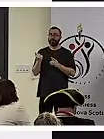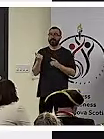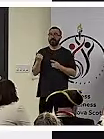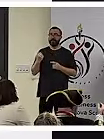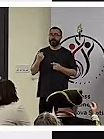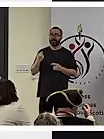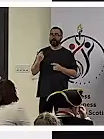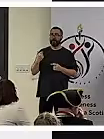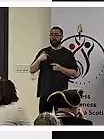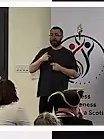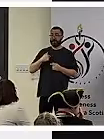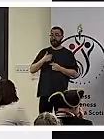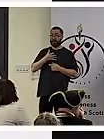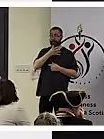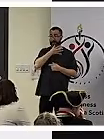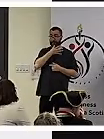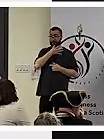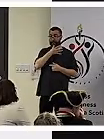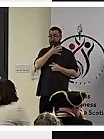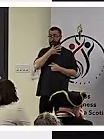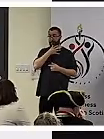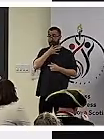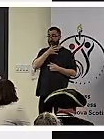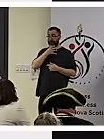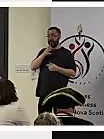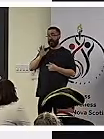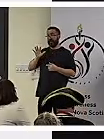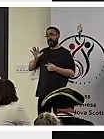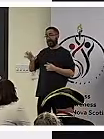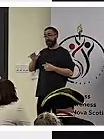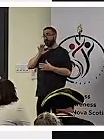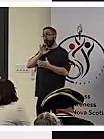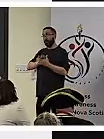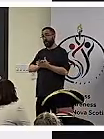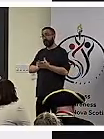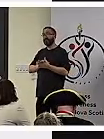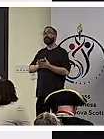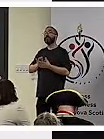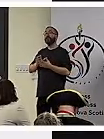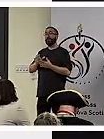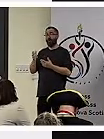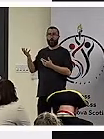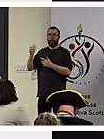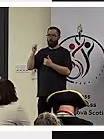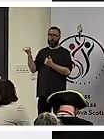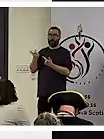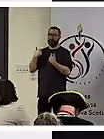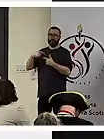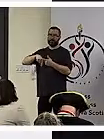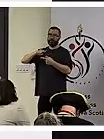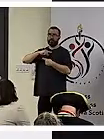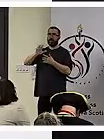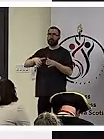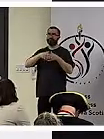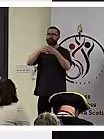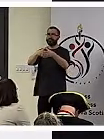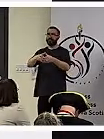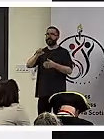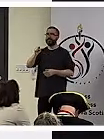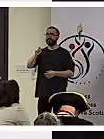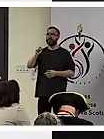mom, and my nephew and his wife to Shannon Falls, and I got to take a picture